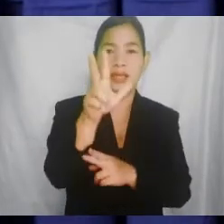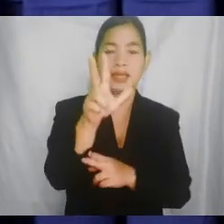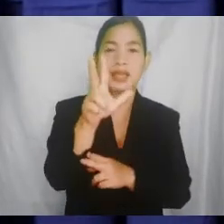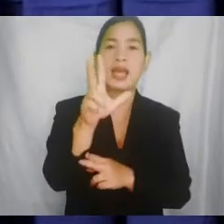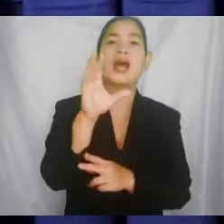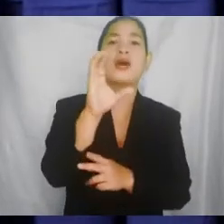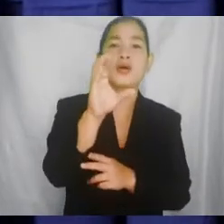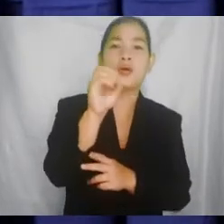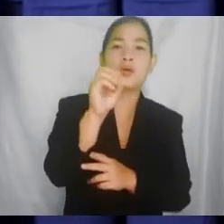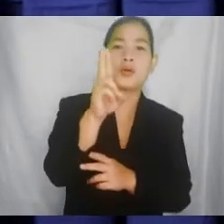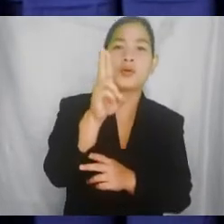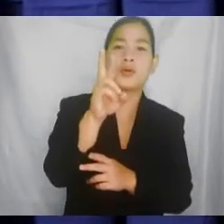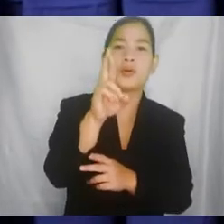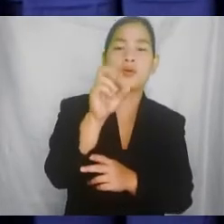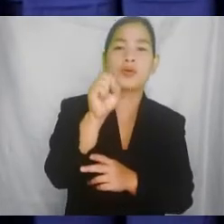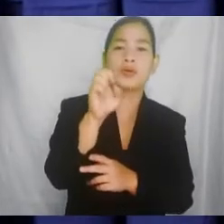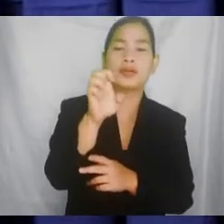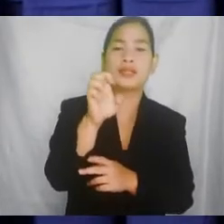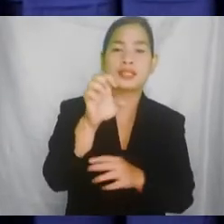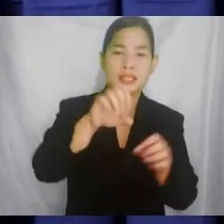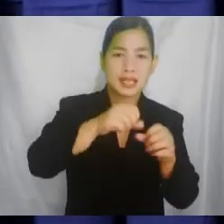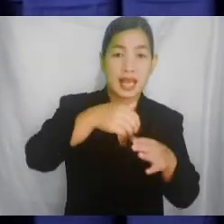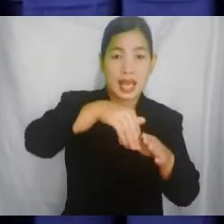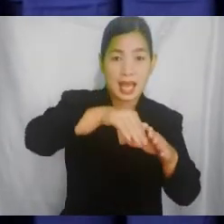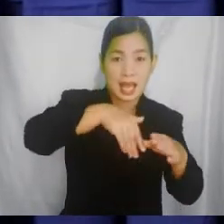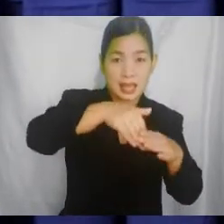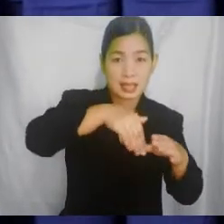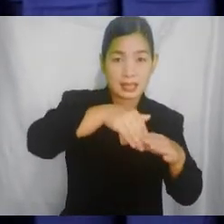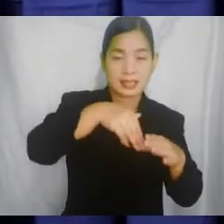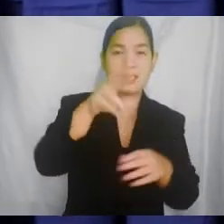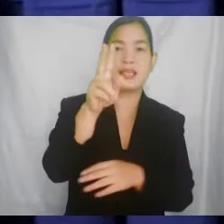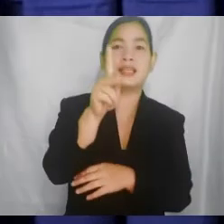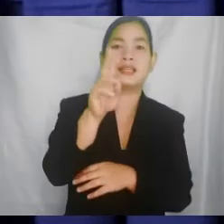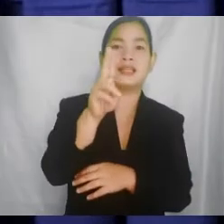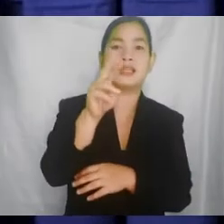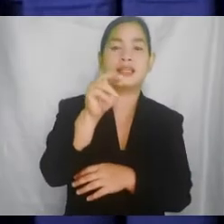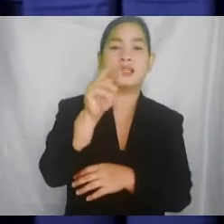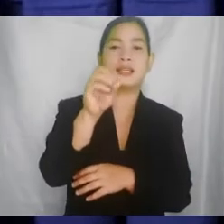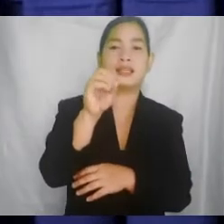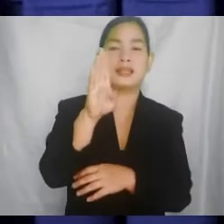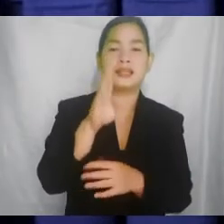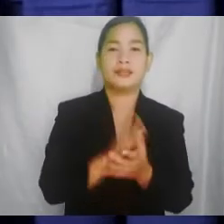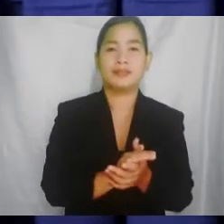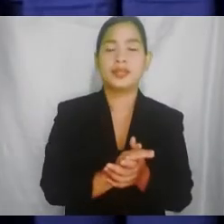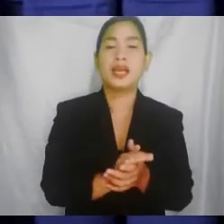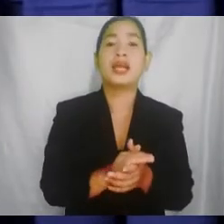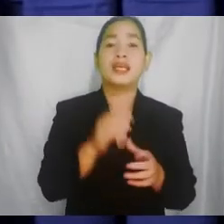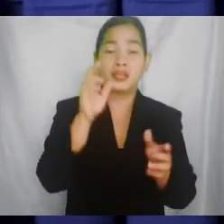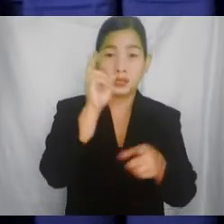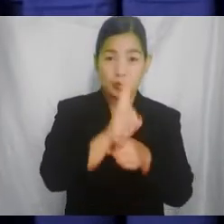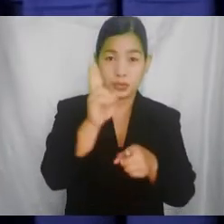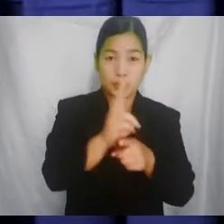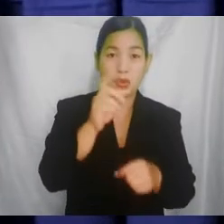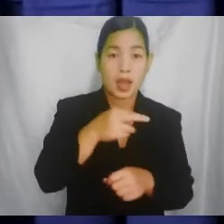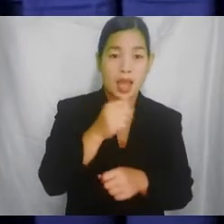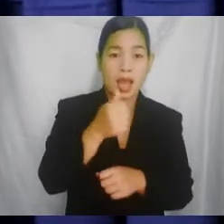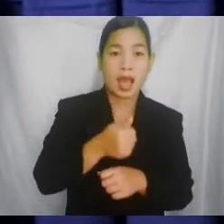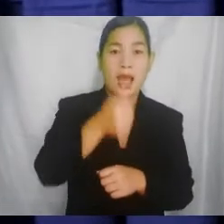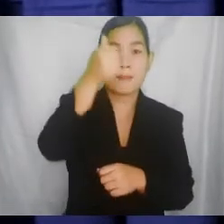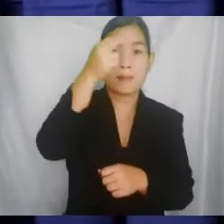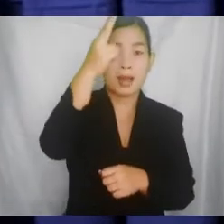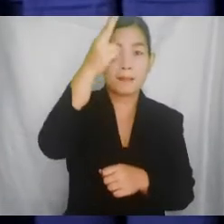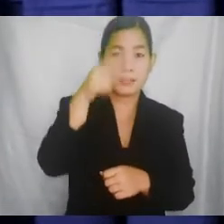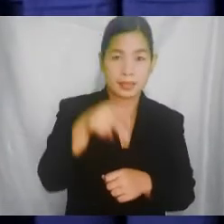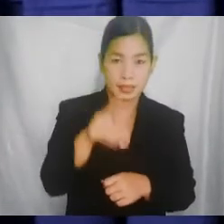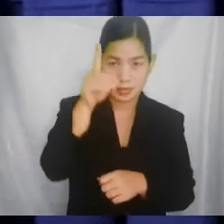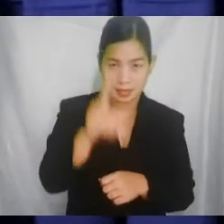first knob you should use. This moves the body tube up and down. For number 4, the answer